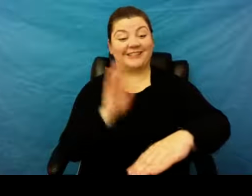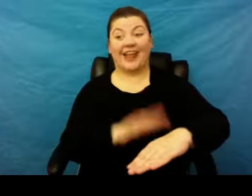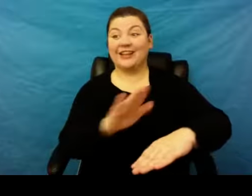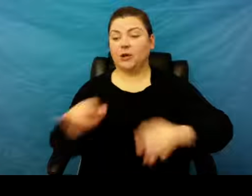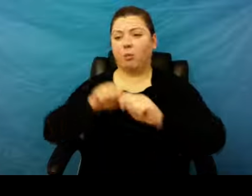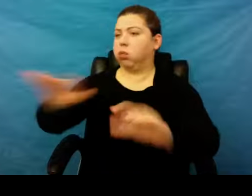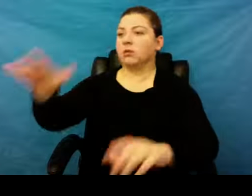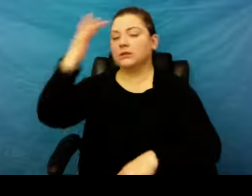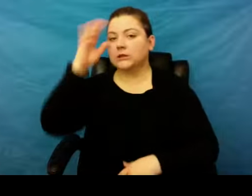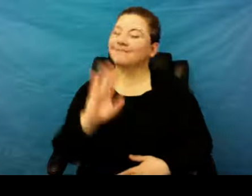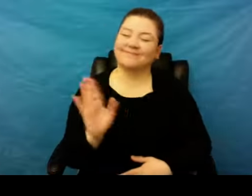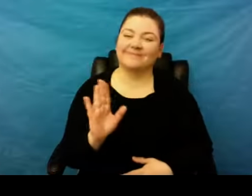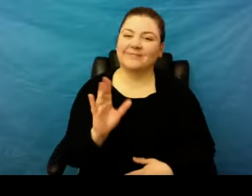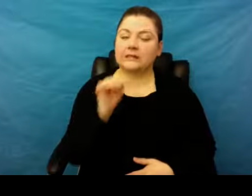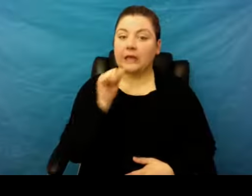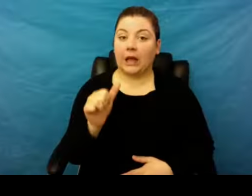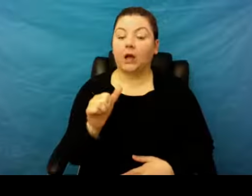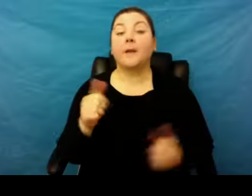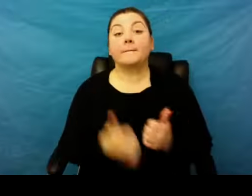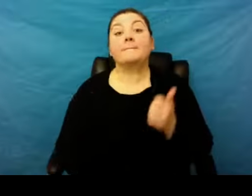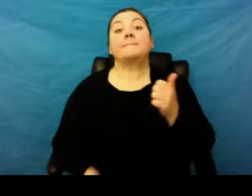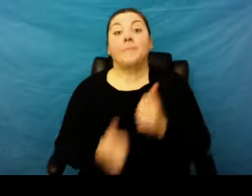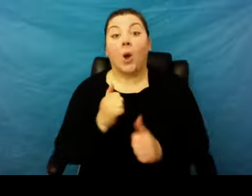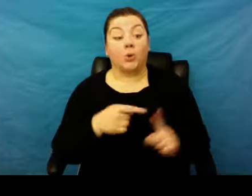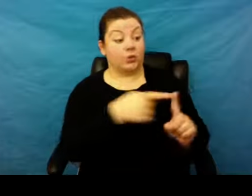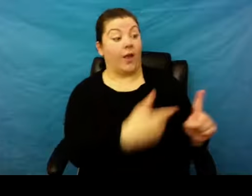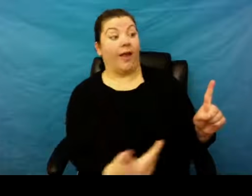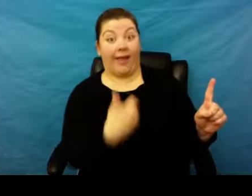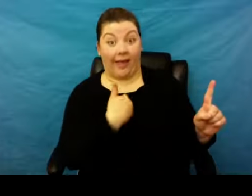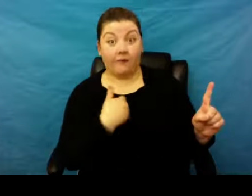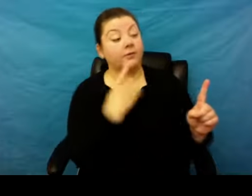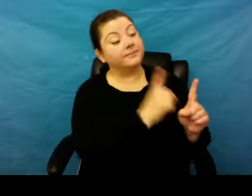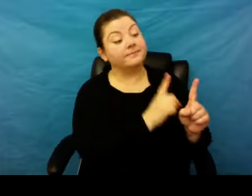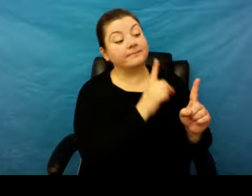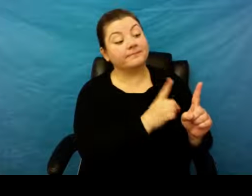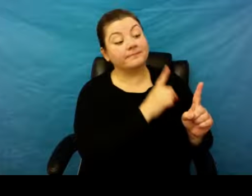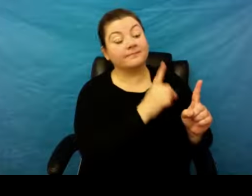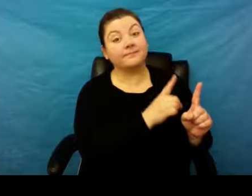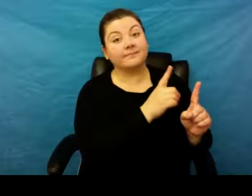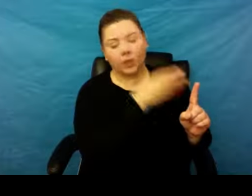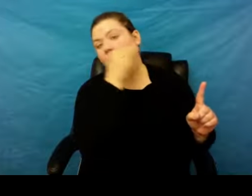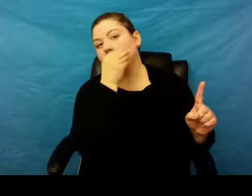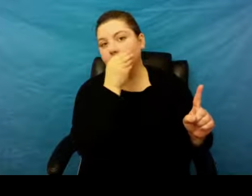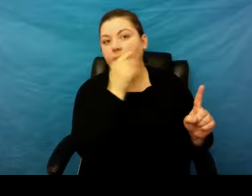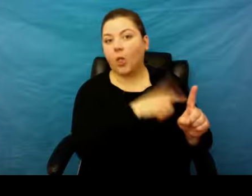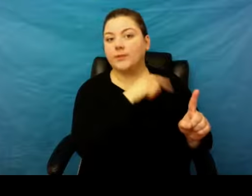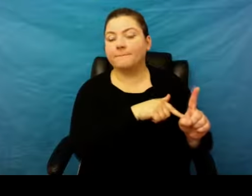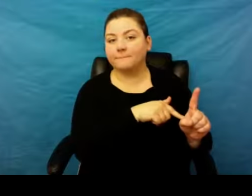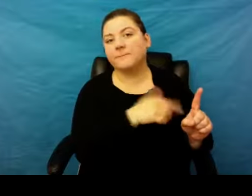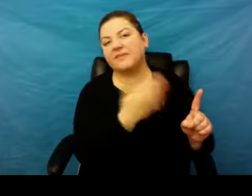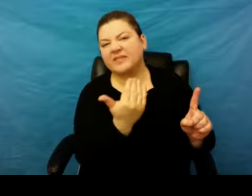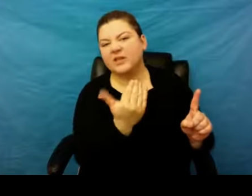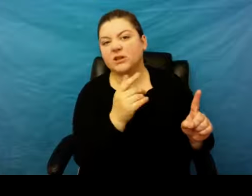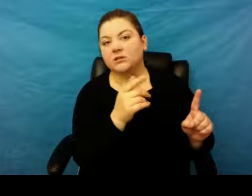sustained contact with people who have COVID-19. Out of abundance of caution, we also make sure that everything